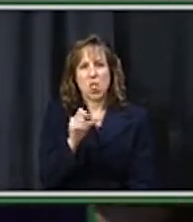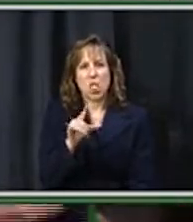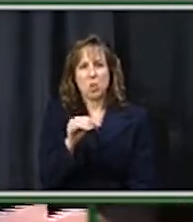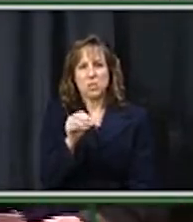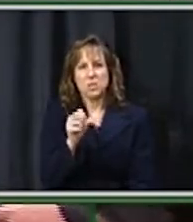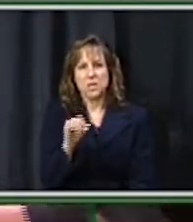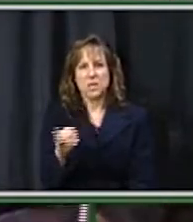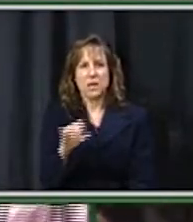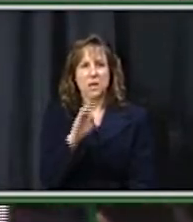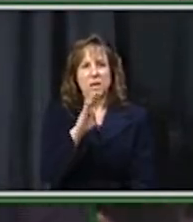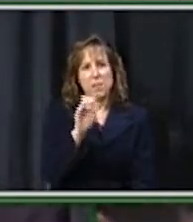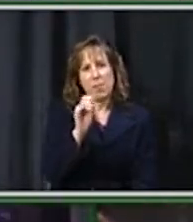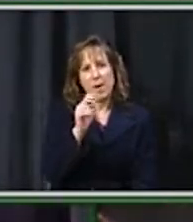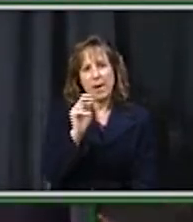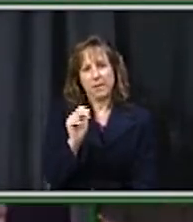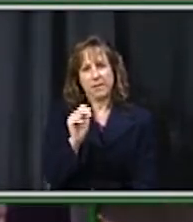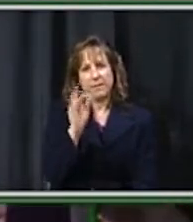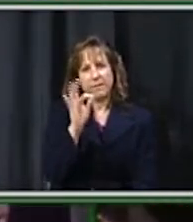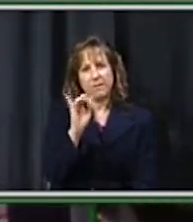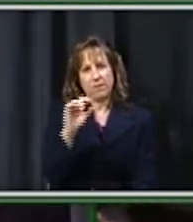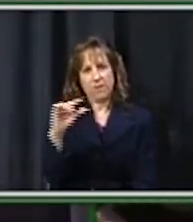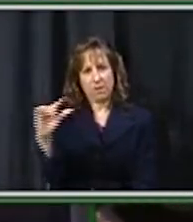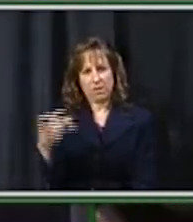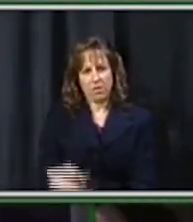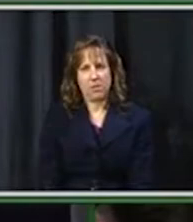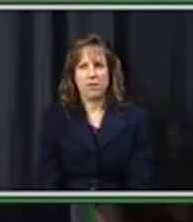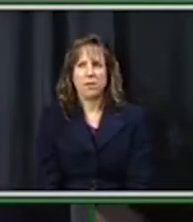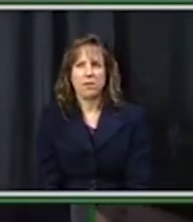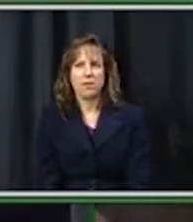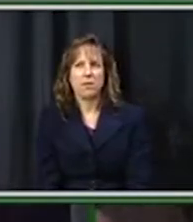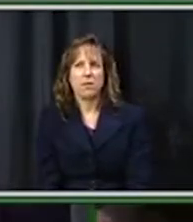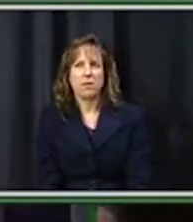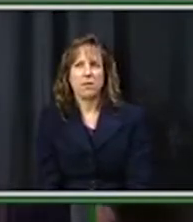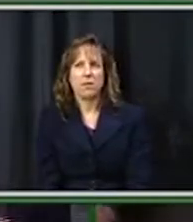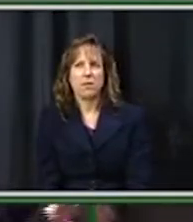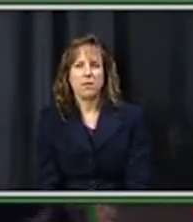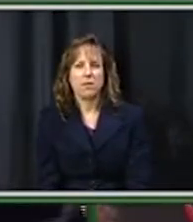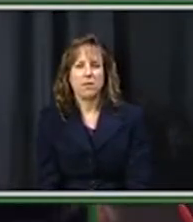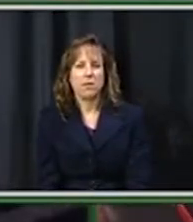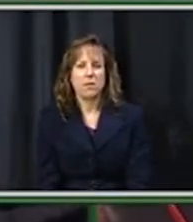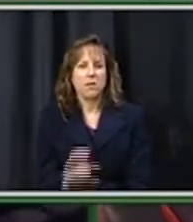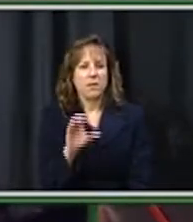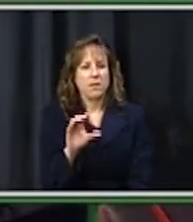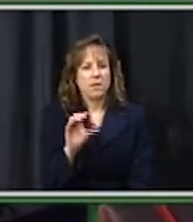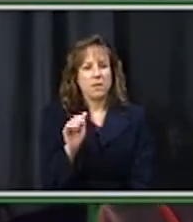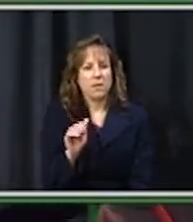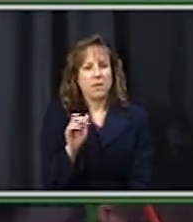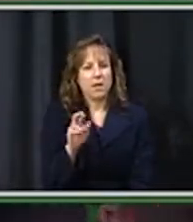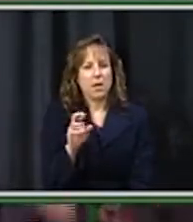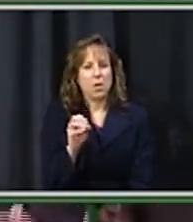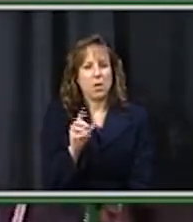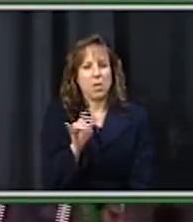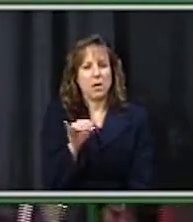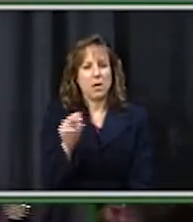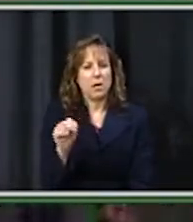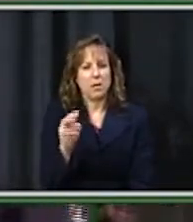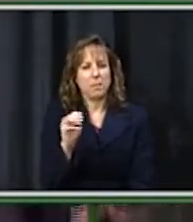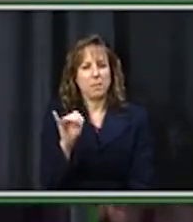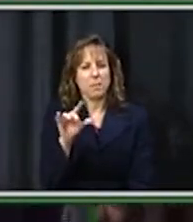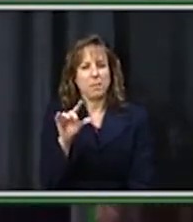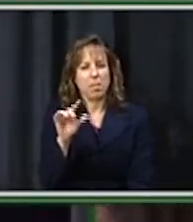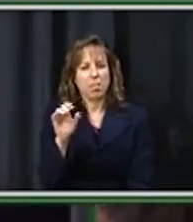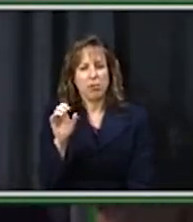Brandon Hall. Carolyn Miller.